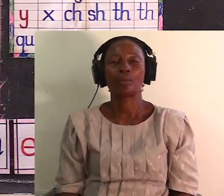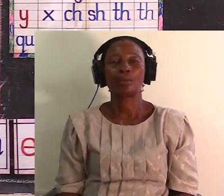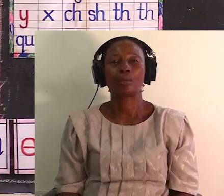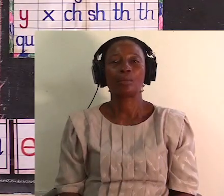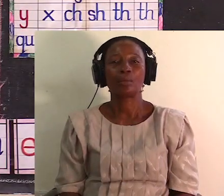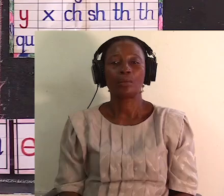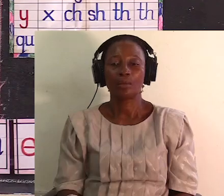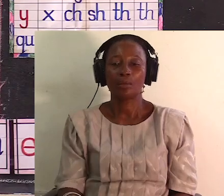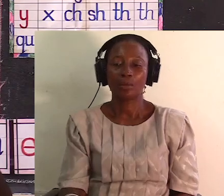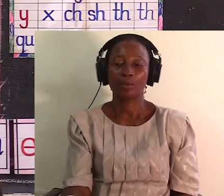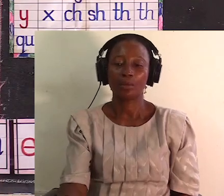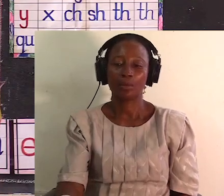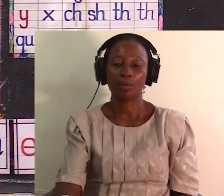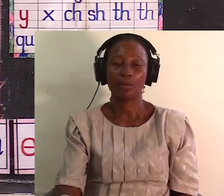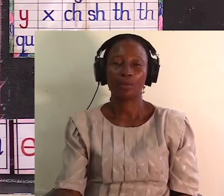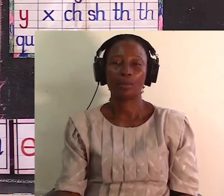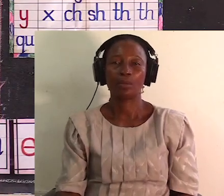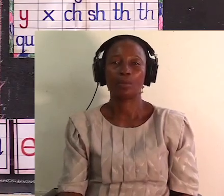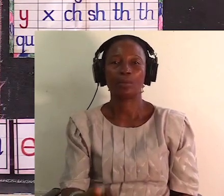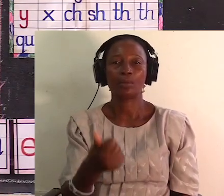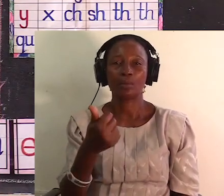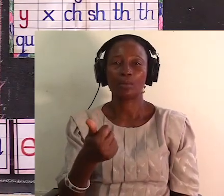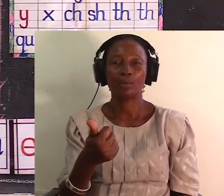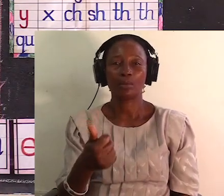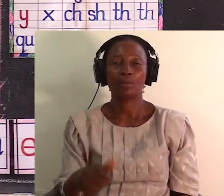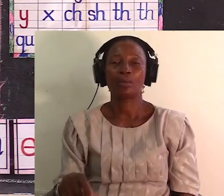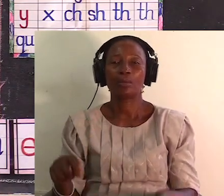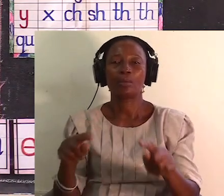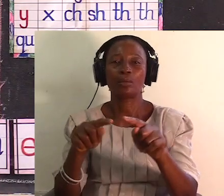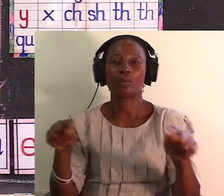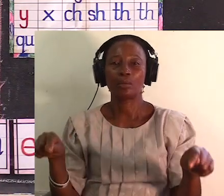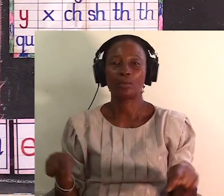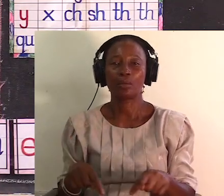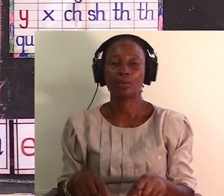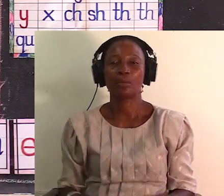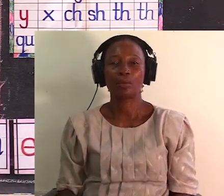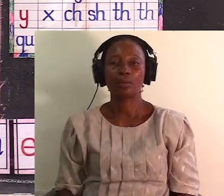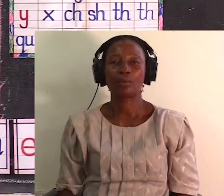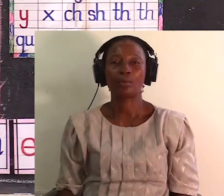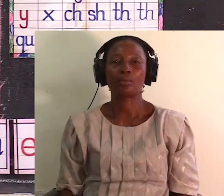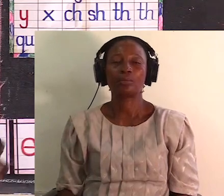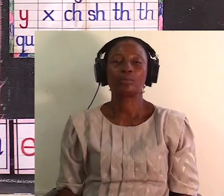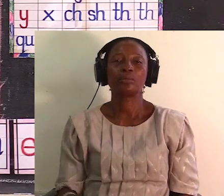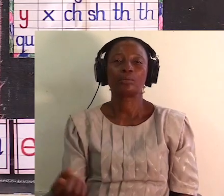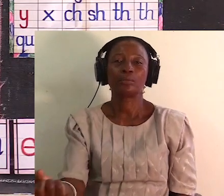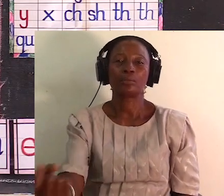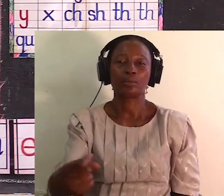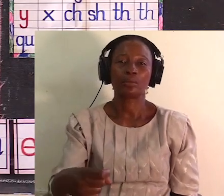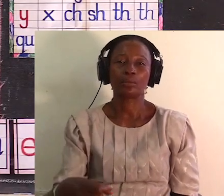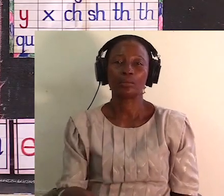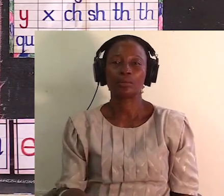draw 6 boxes. Draw a small table with 6